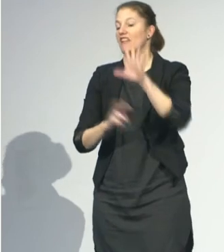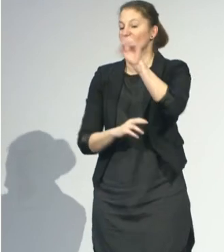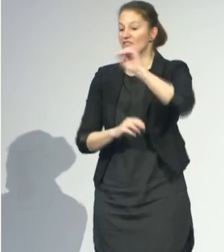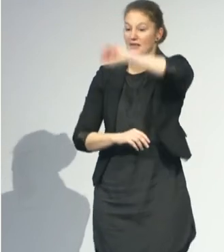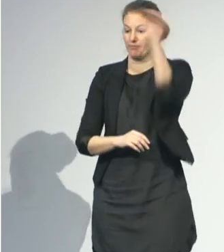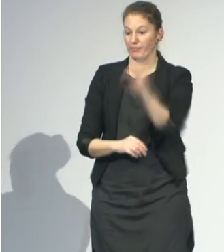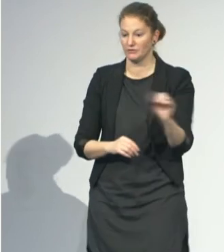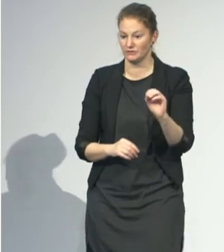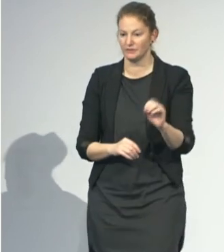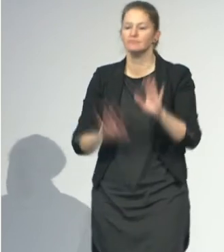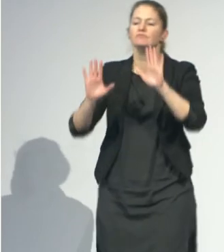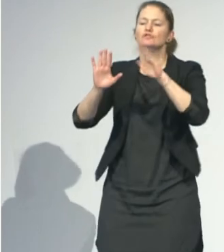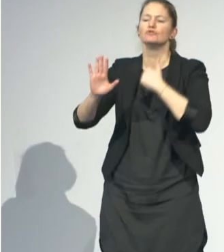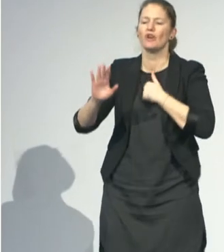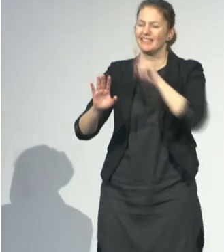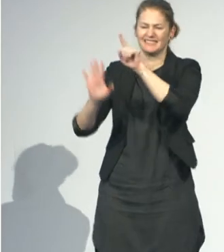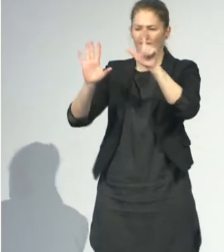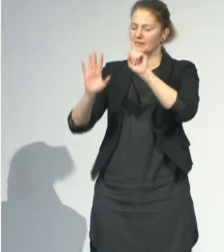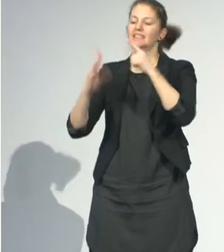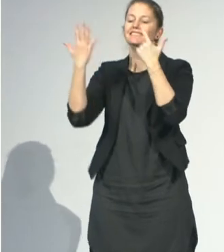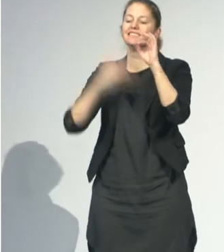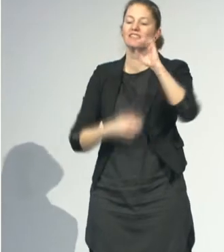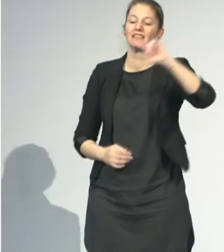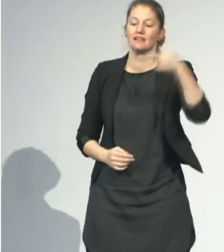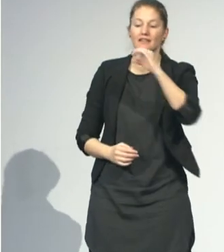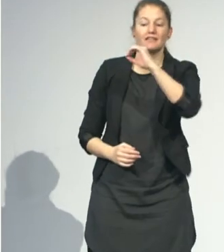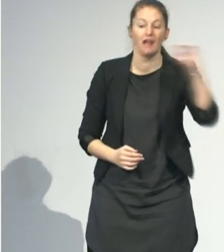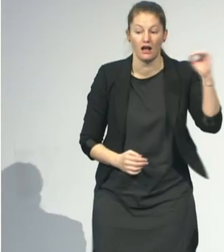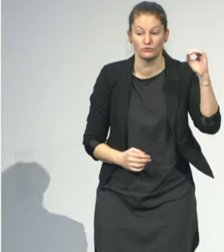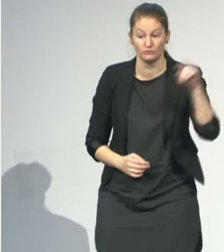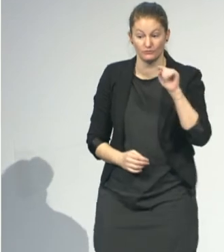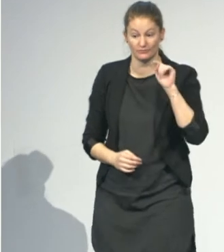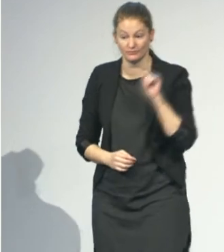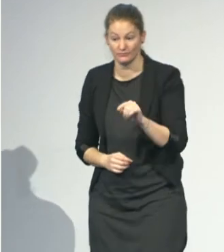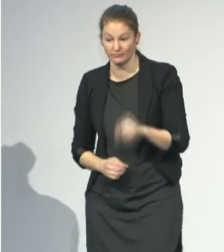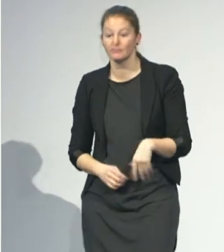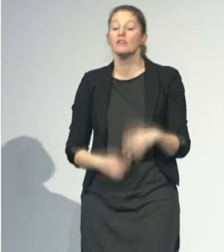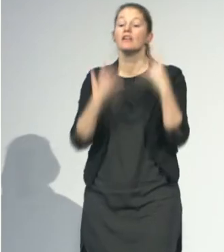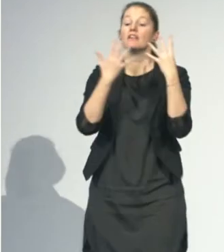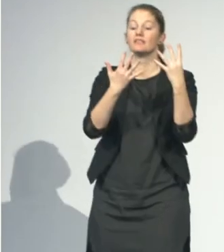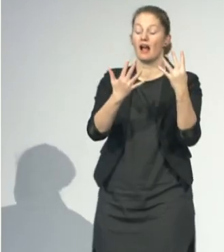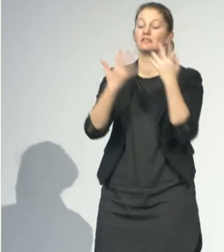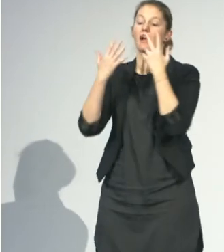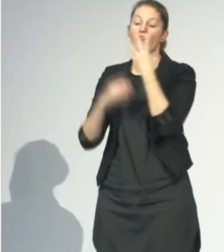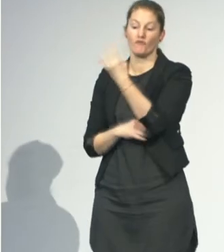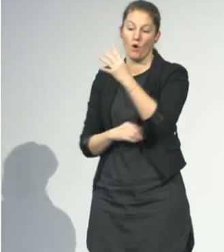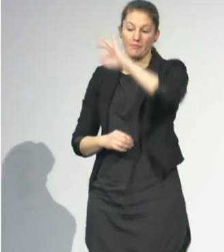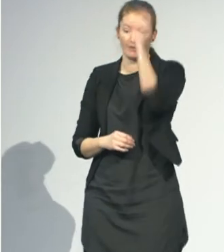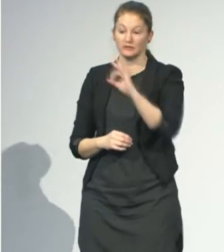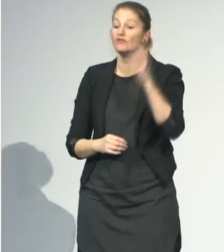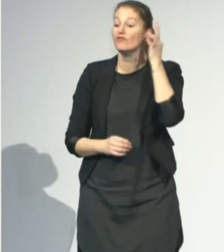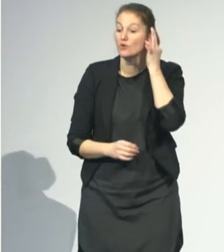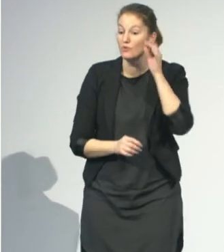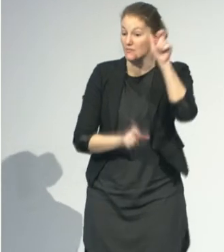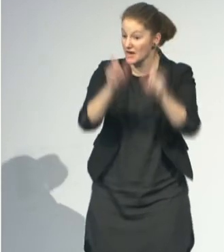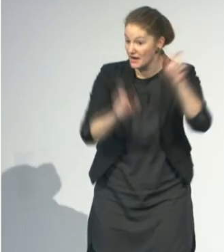And we have a lot of friends and organizations that are working with us in order to go further. That is great.